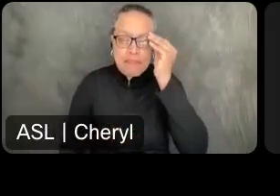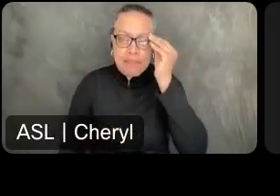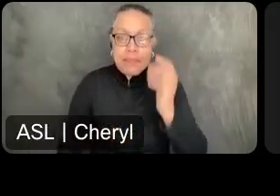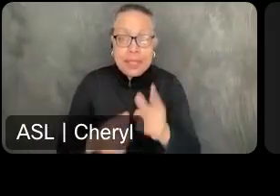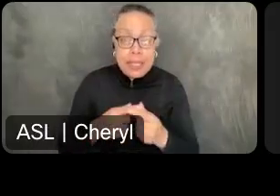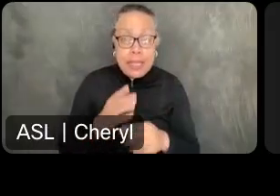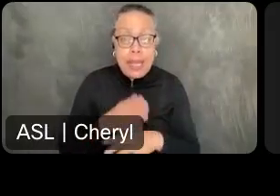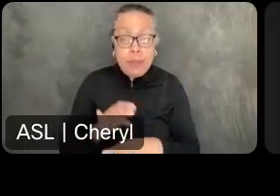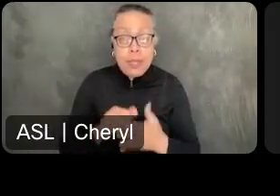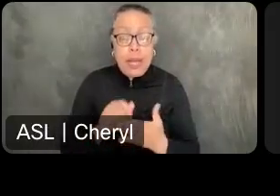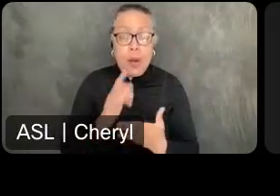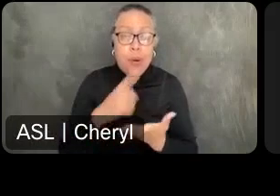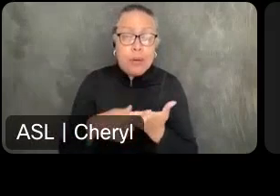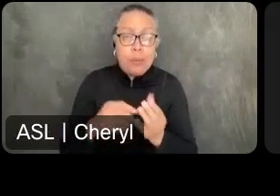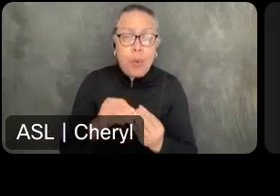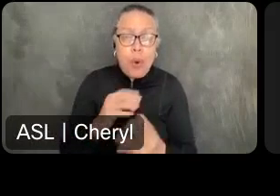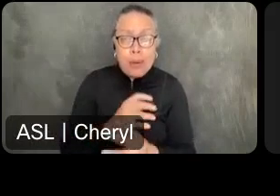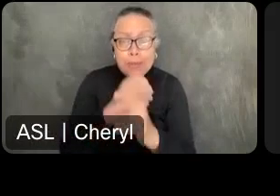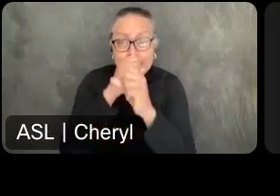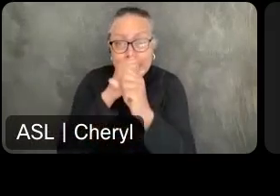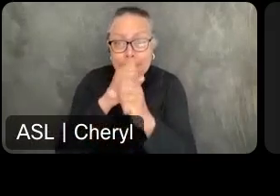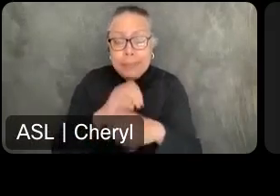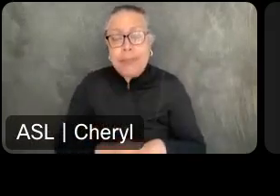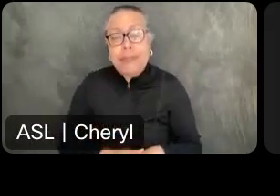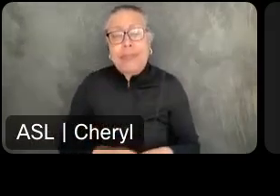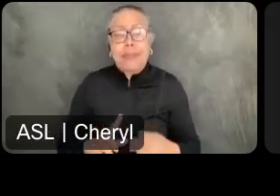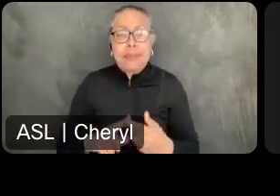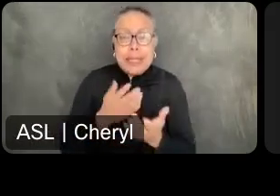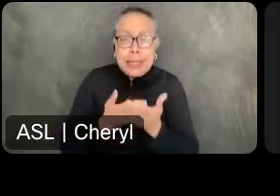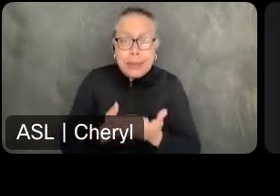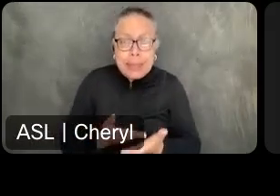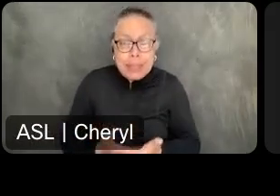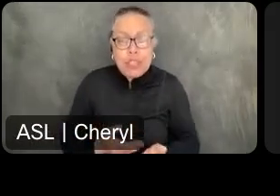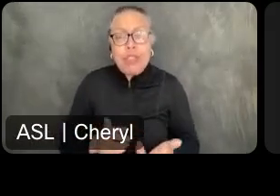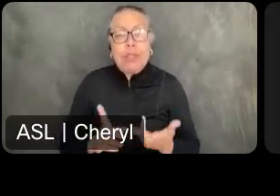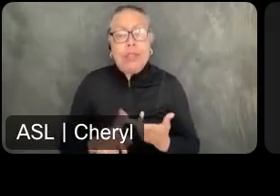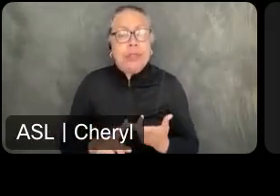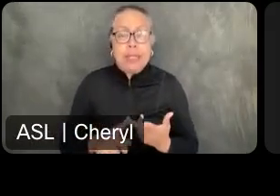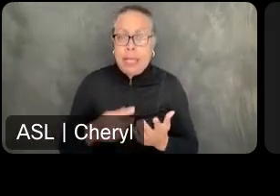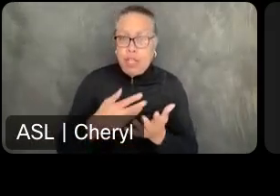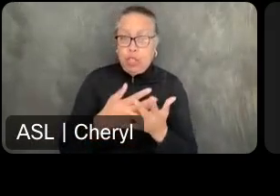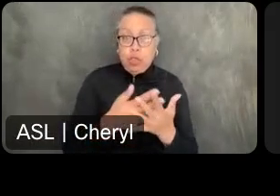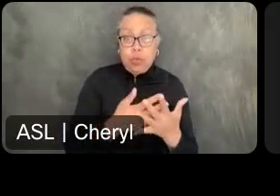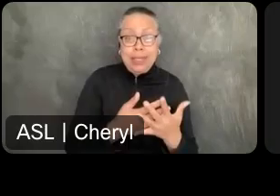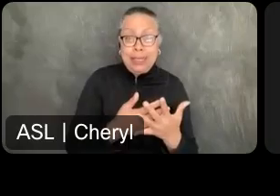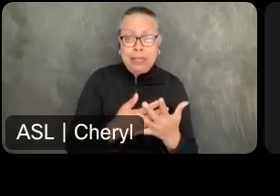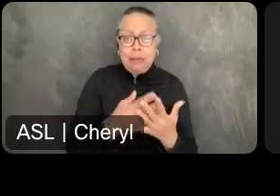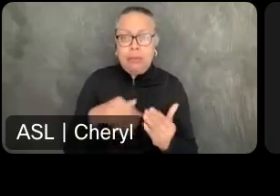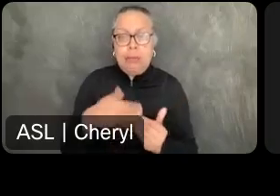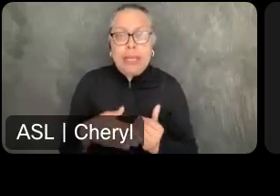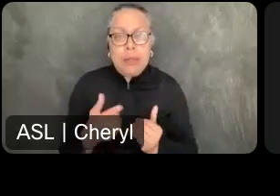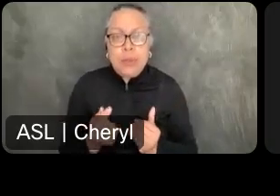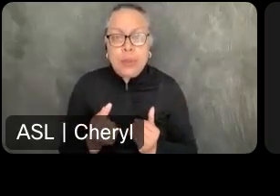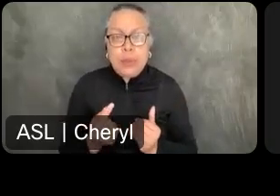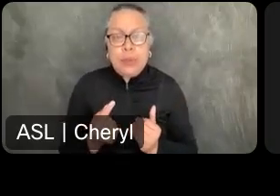about confidentiality, documentation, moving beyond screening, how to show up in ways that